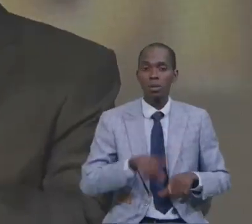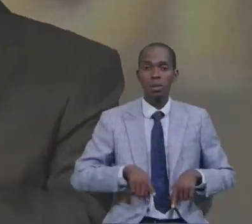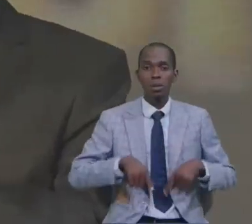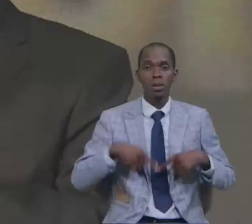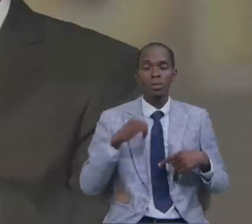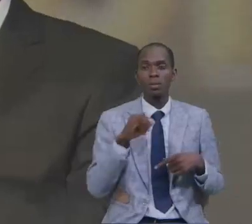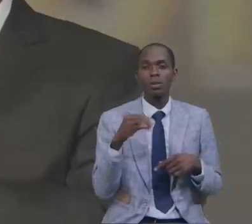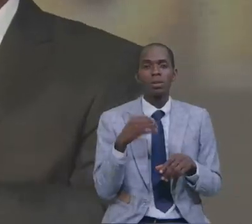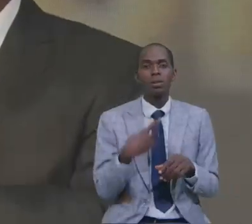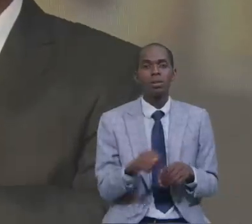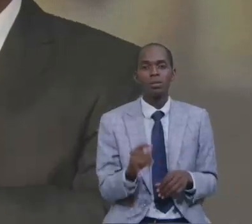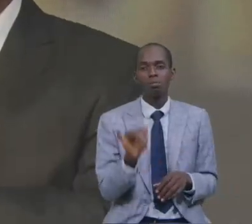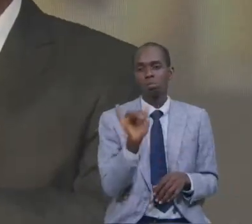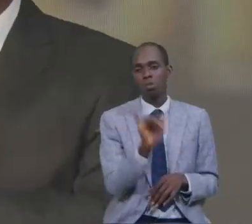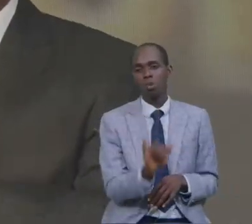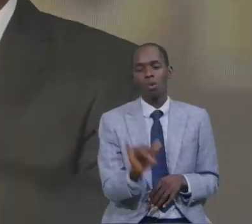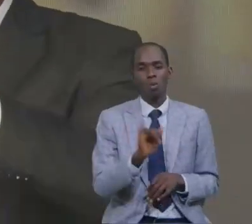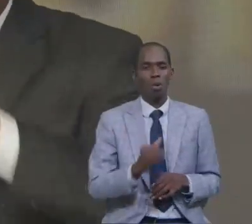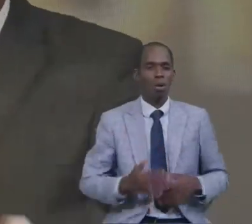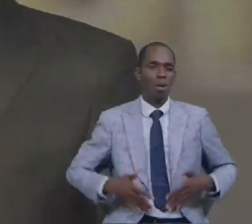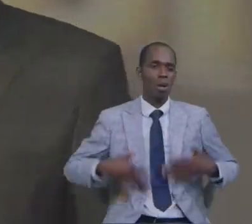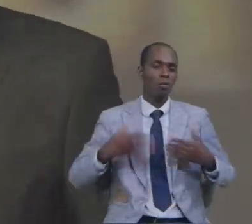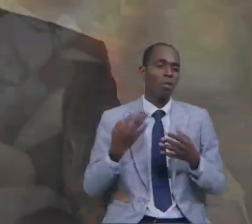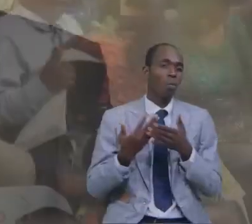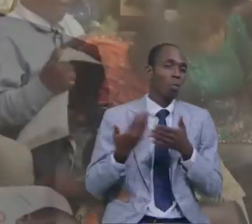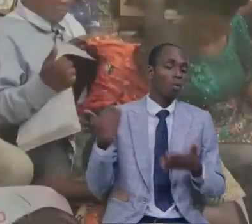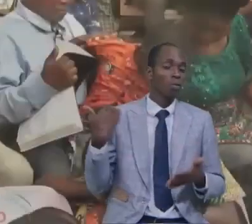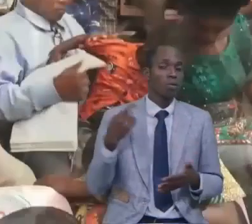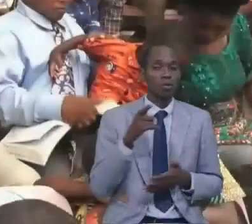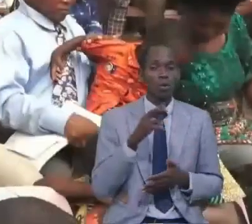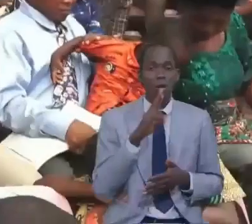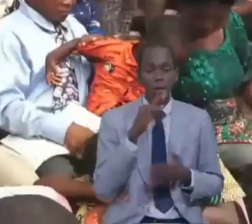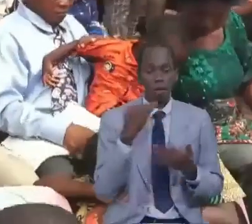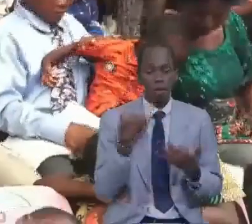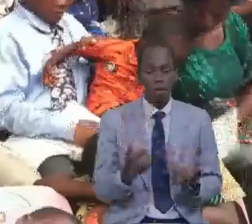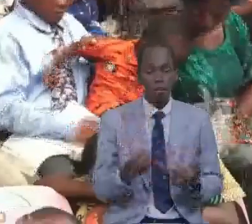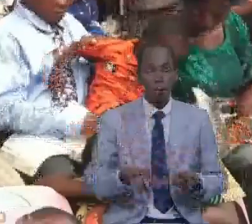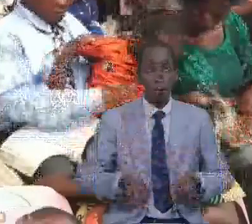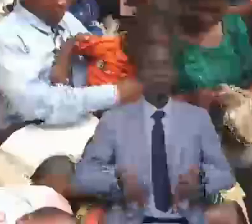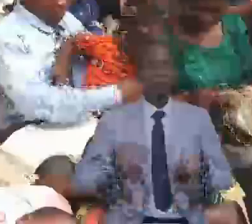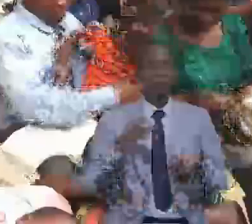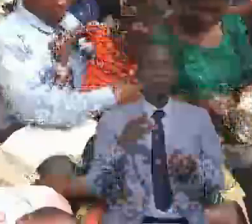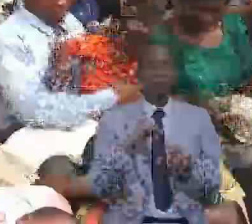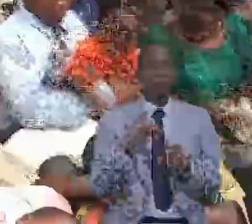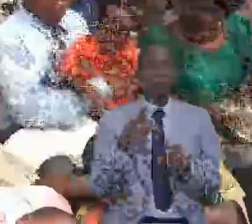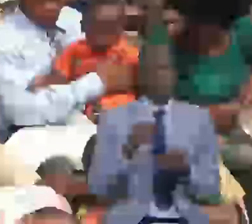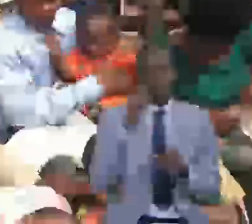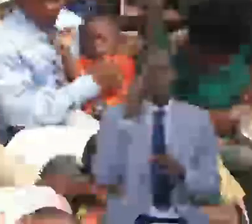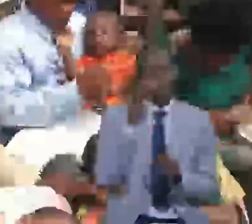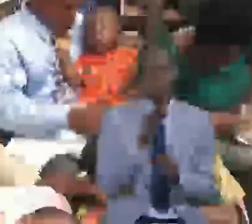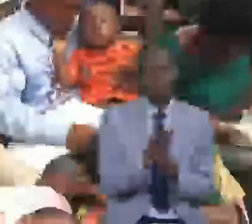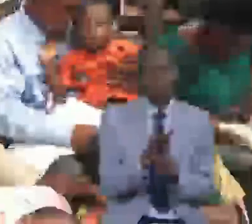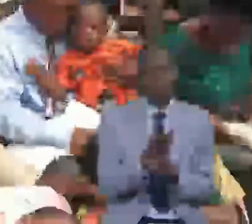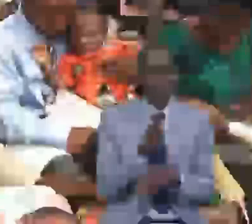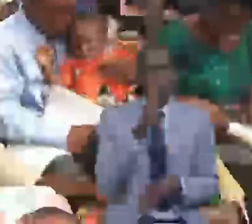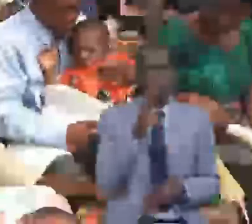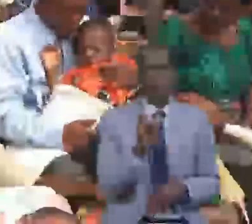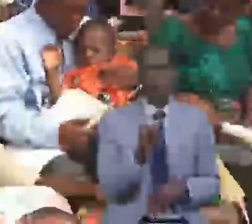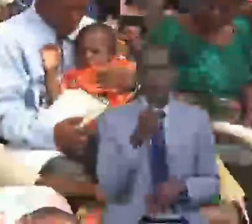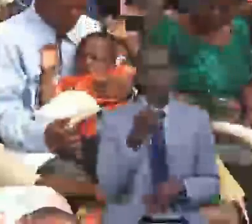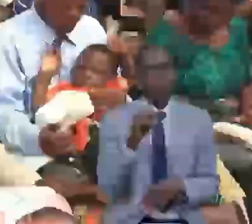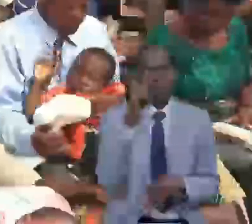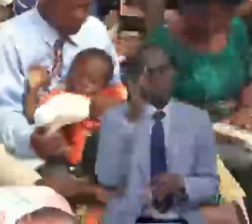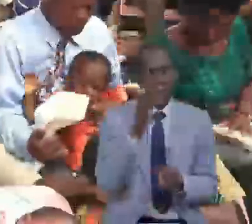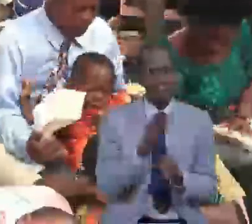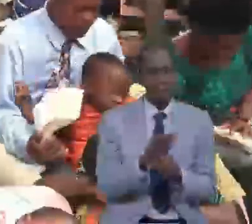faith, by the faith, and through the faith of the Son of God, the Lord Jesus Christ.